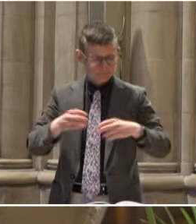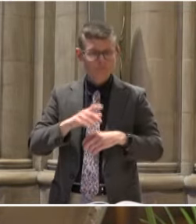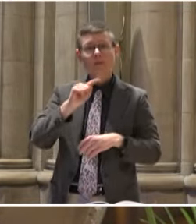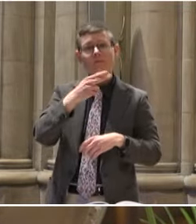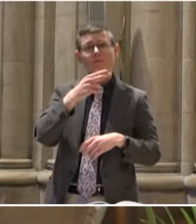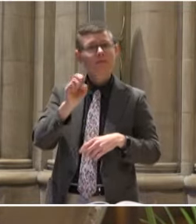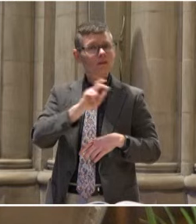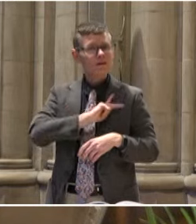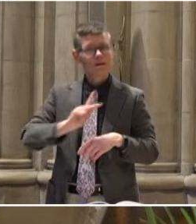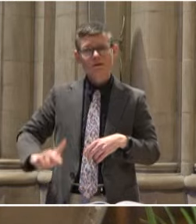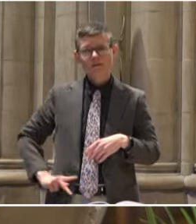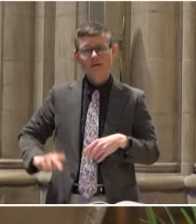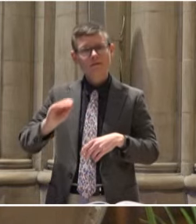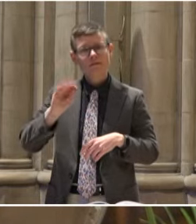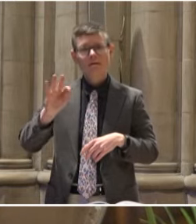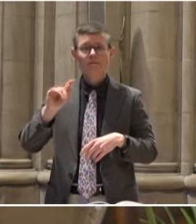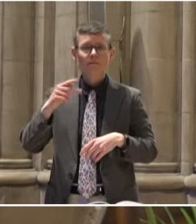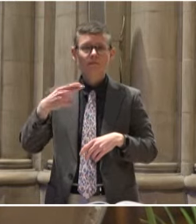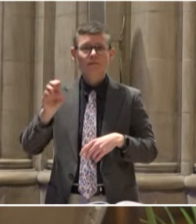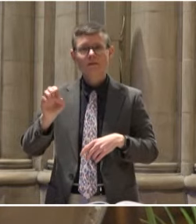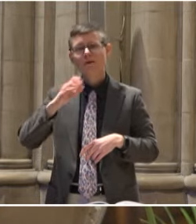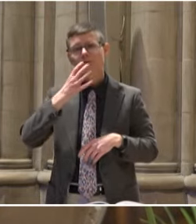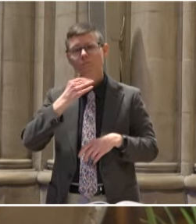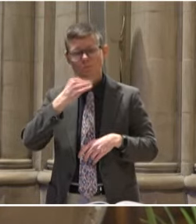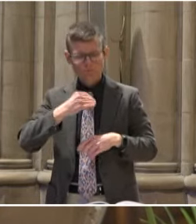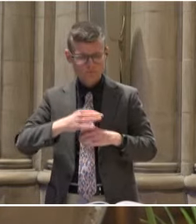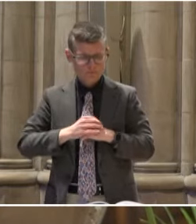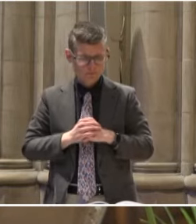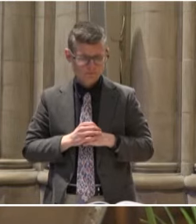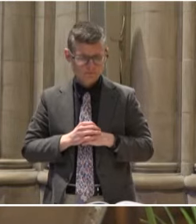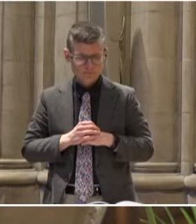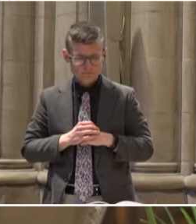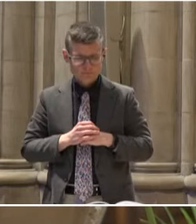"The King of the Jews."